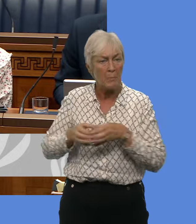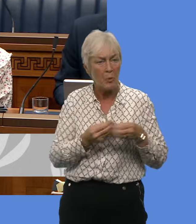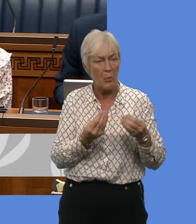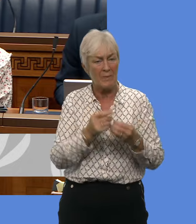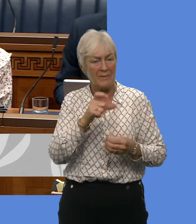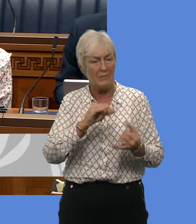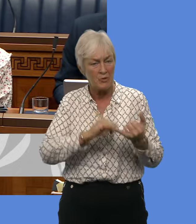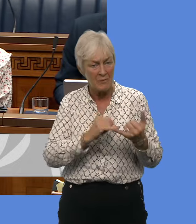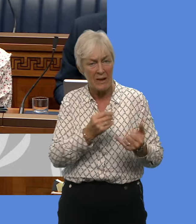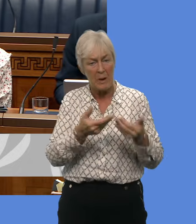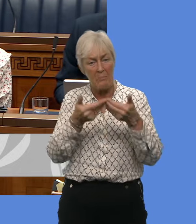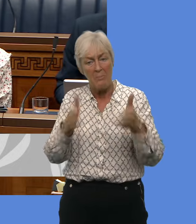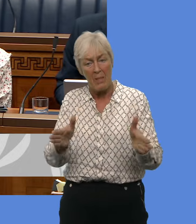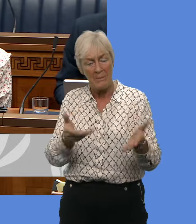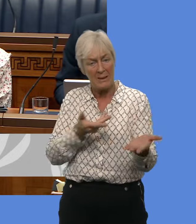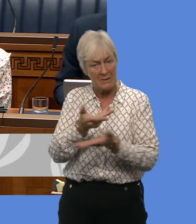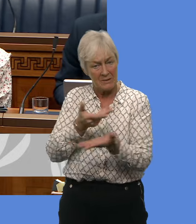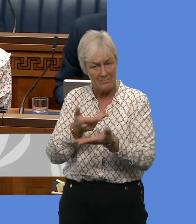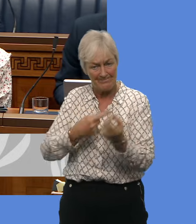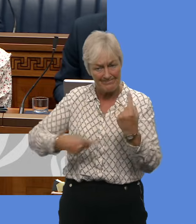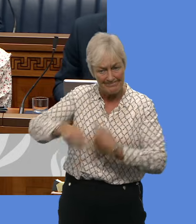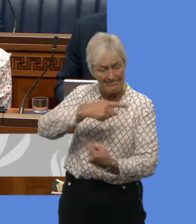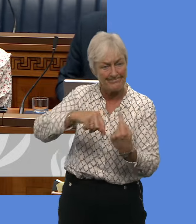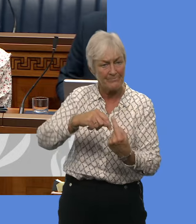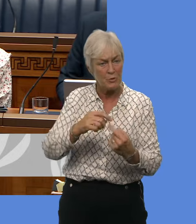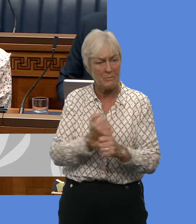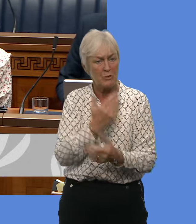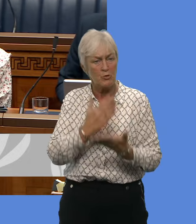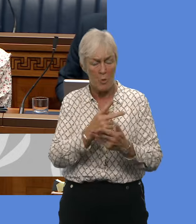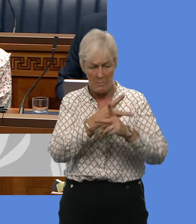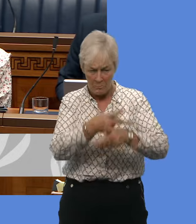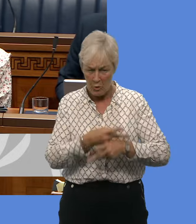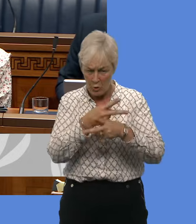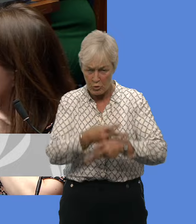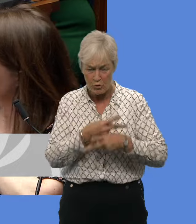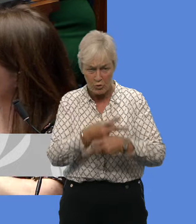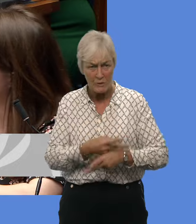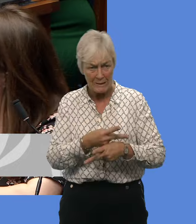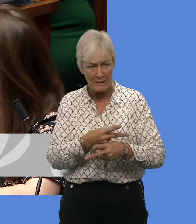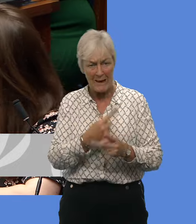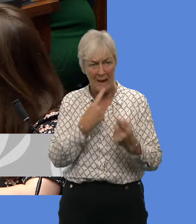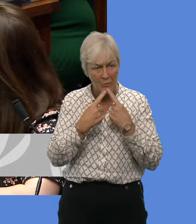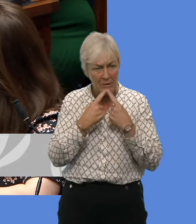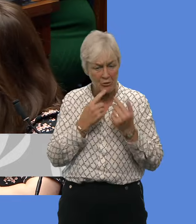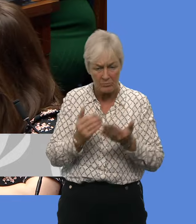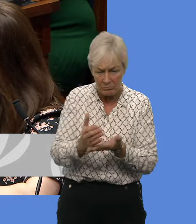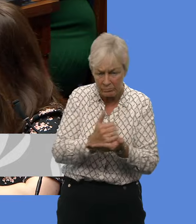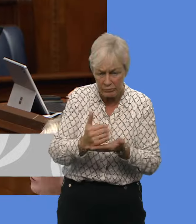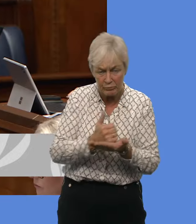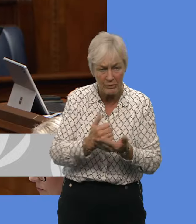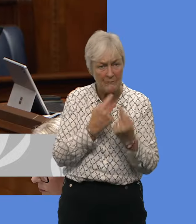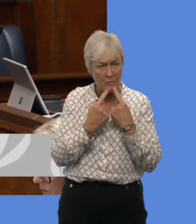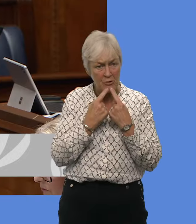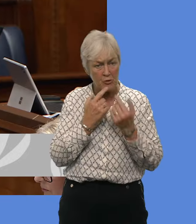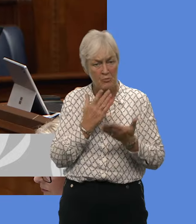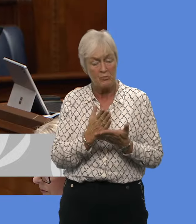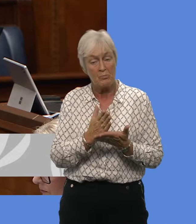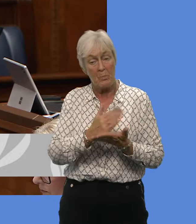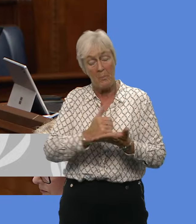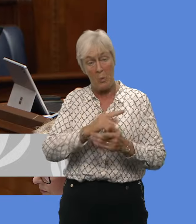service and public sector and wider in terms of monitoring that type of data and to collect that. It is of course important that